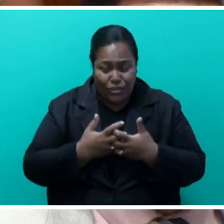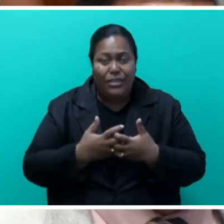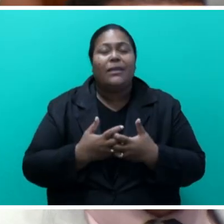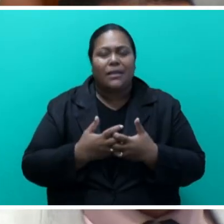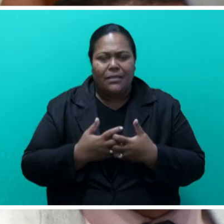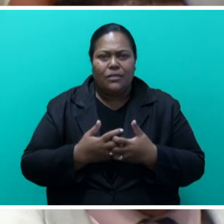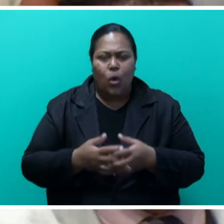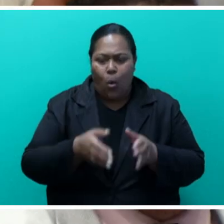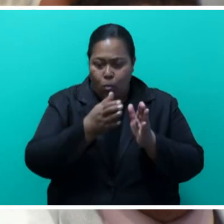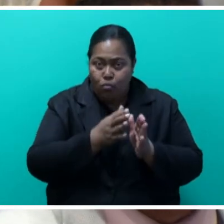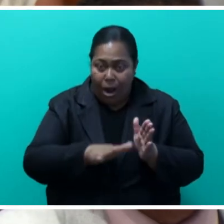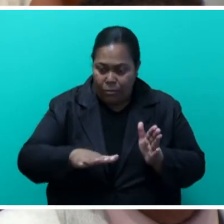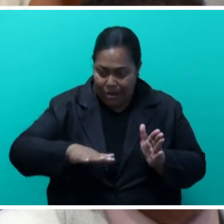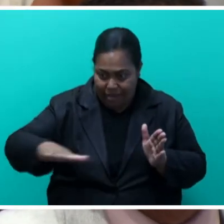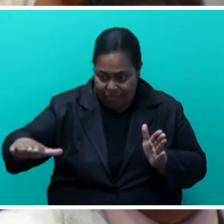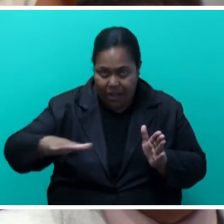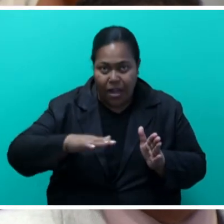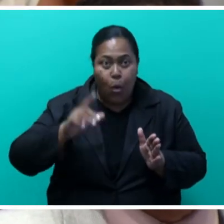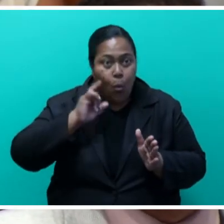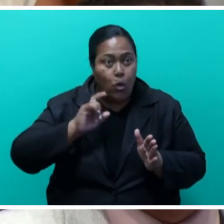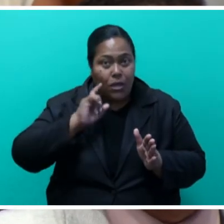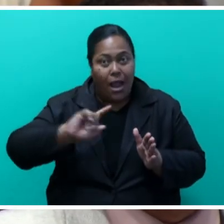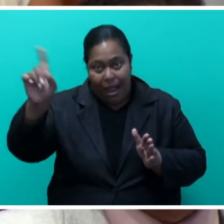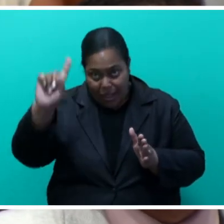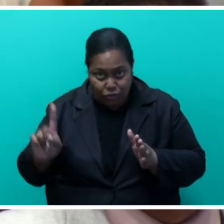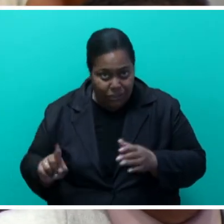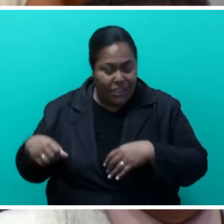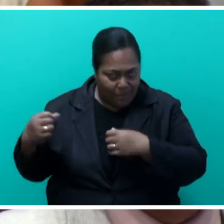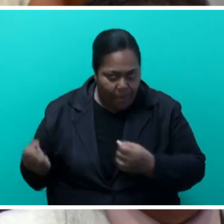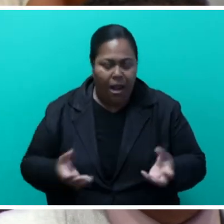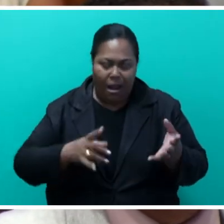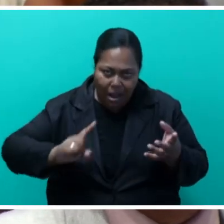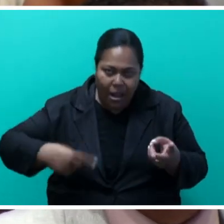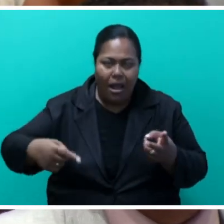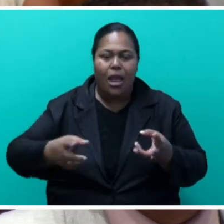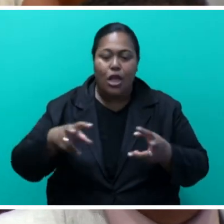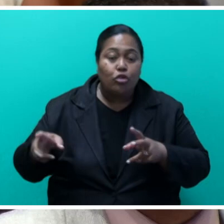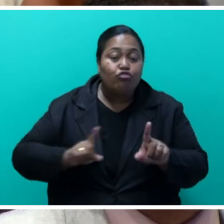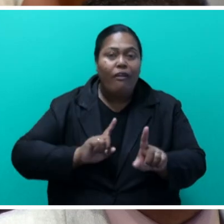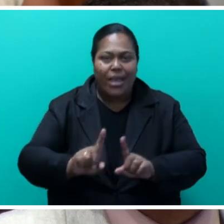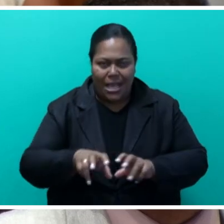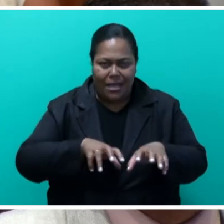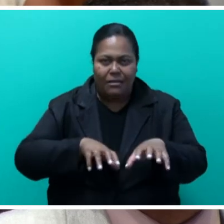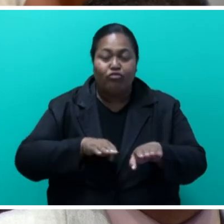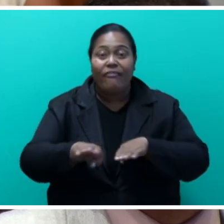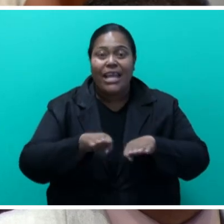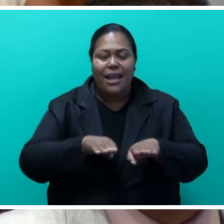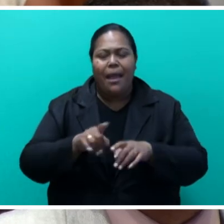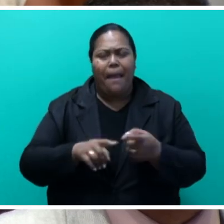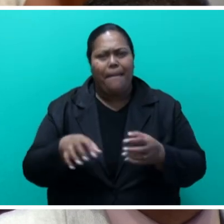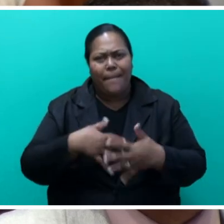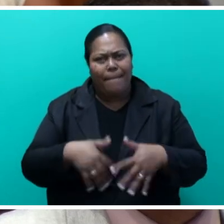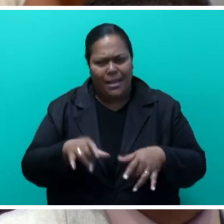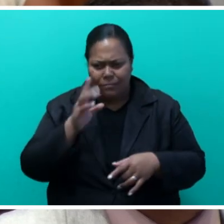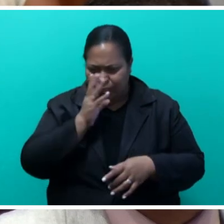leveling, water, electricity supplies, traffic, and public movement are in place. This